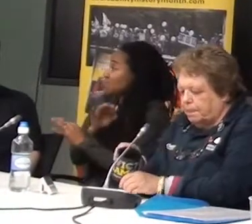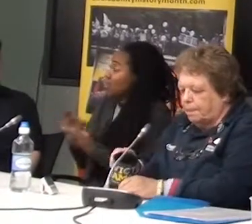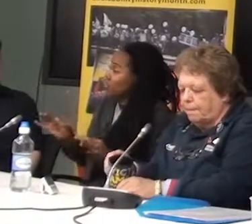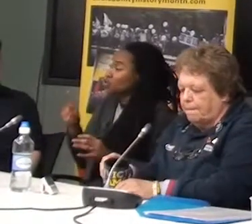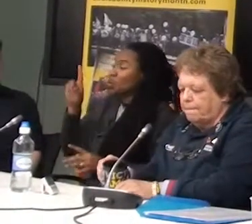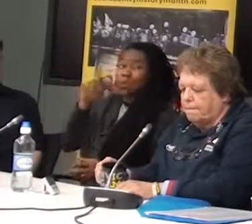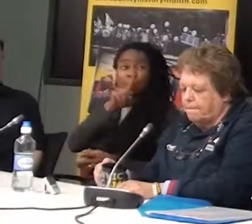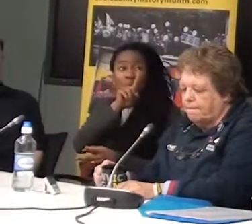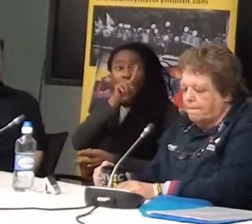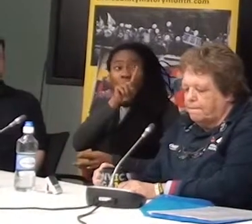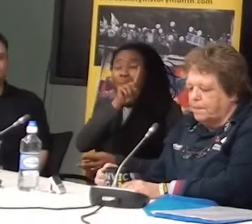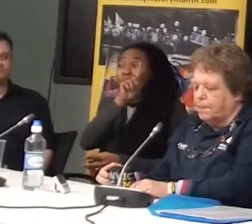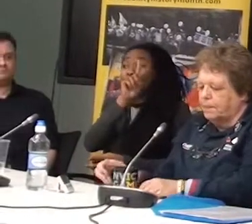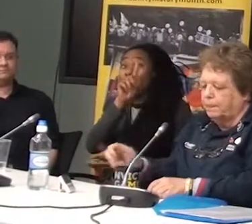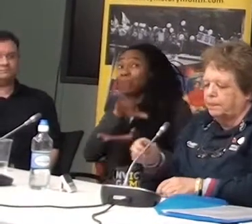sum up,